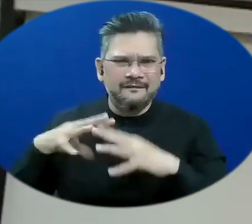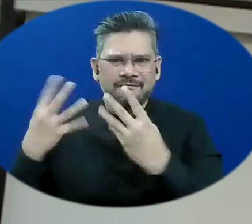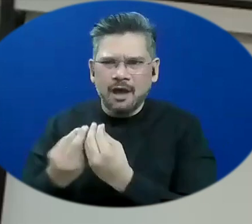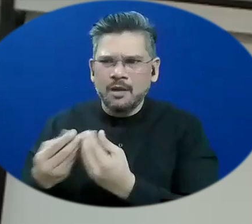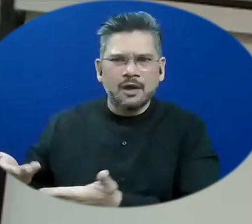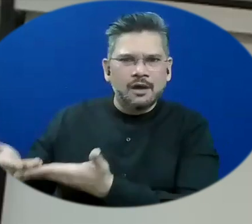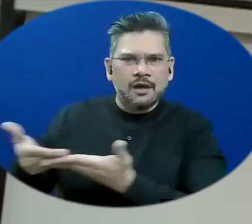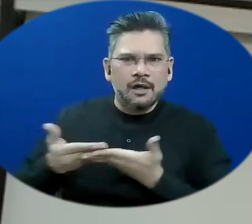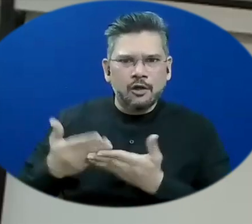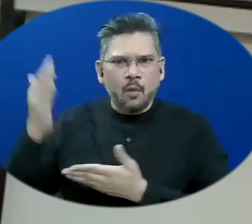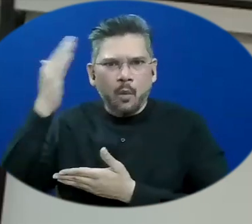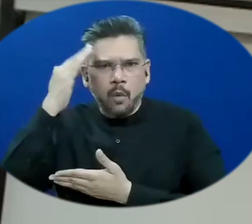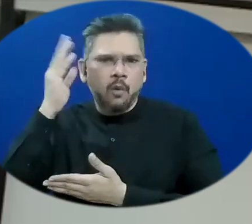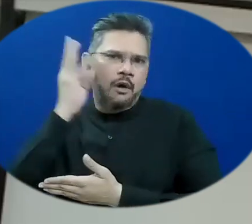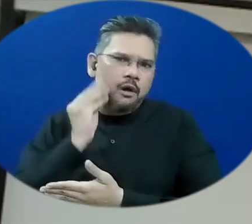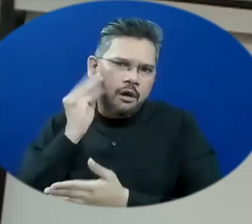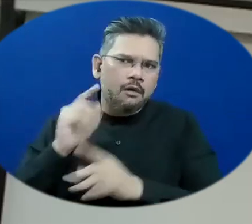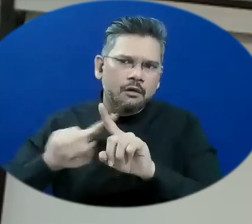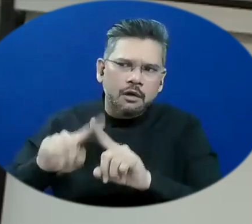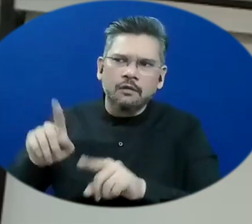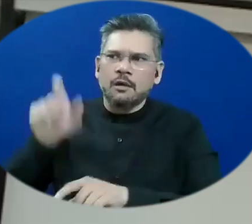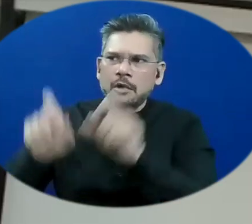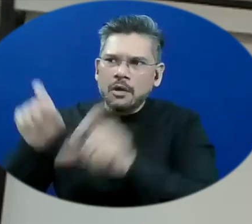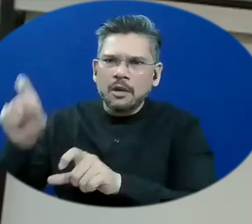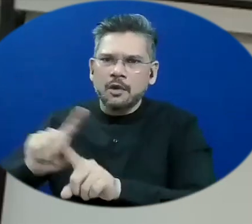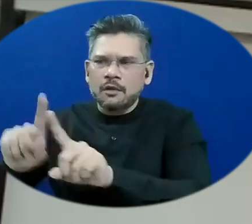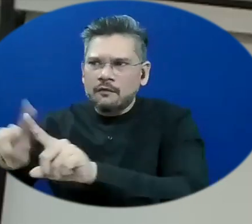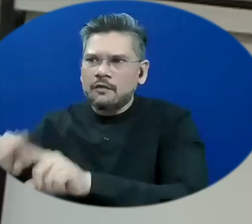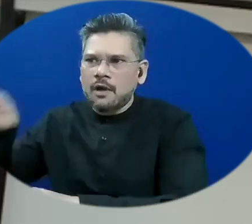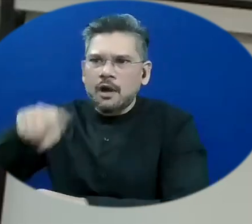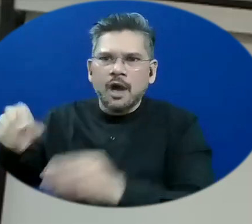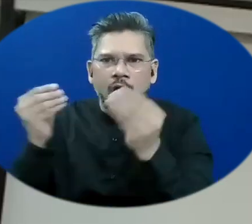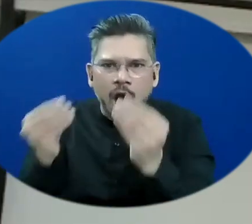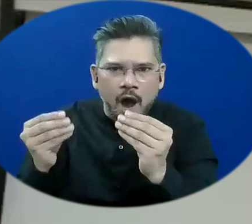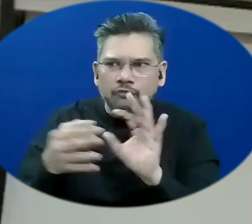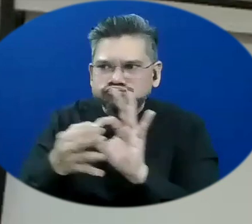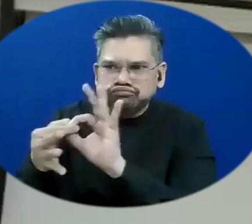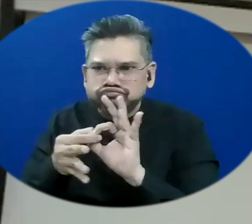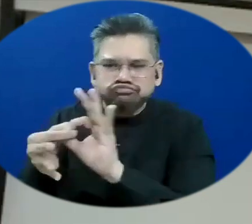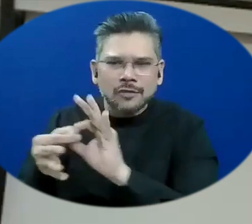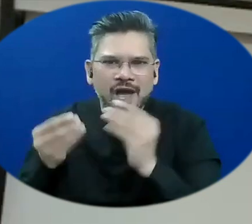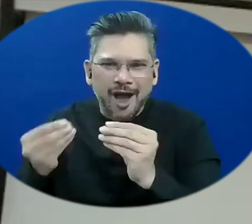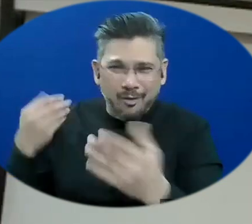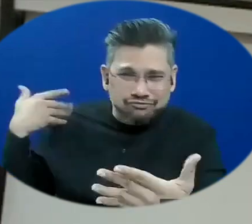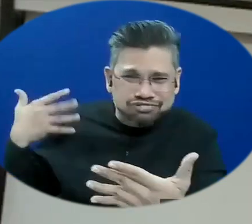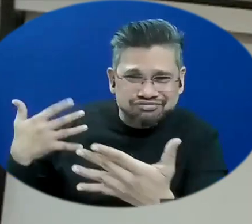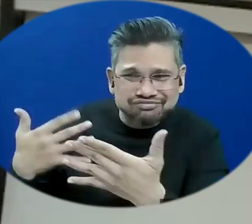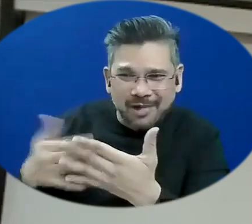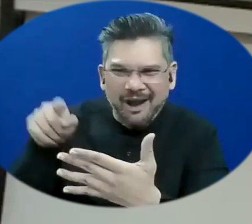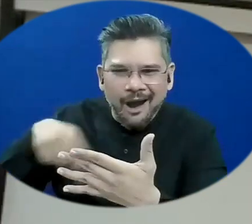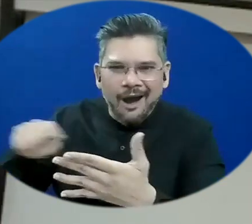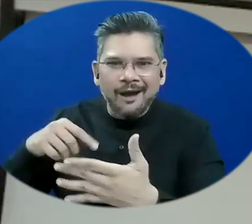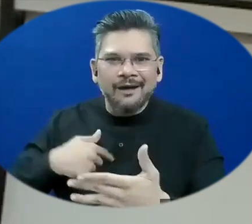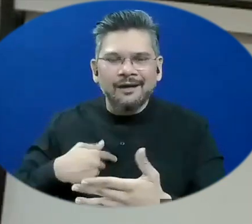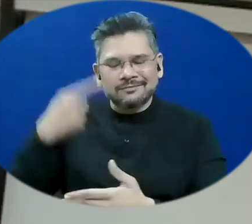of me understanding who they were as persons, the intimate relationships we've had, those I consider gifts. And